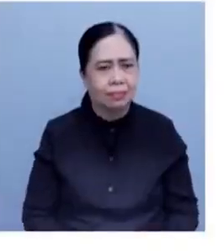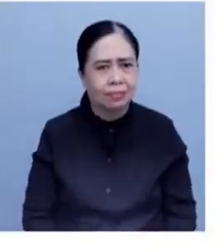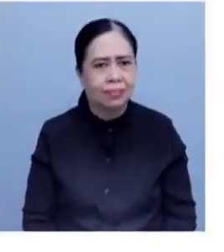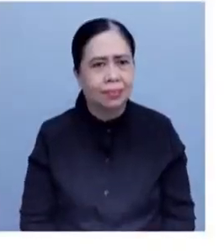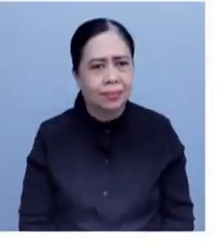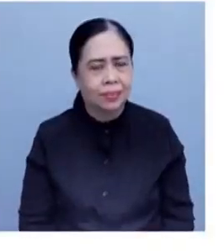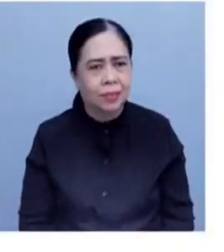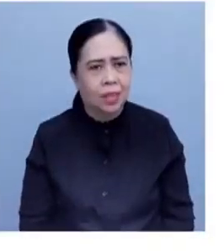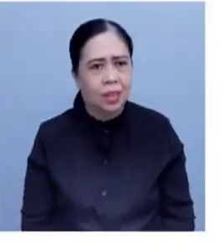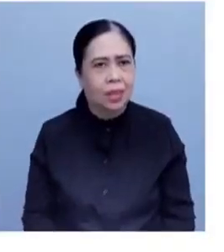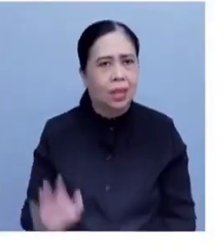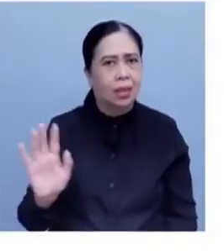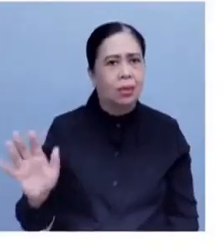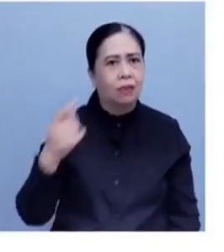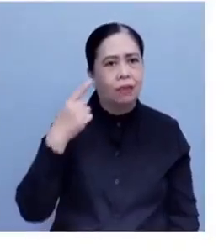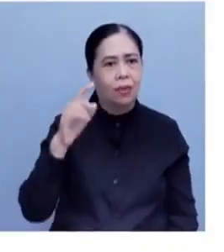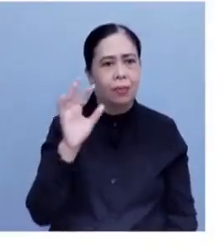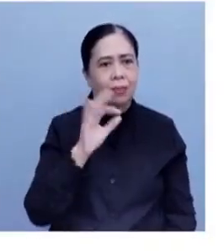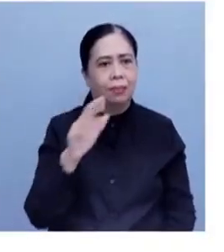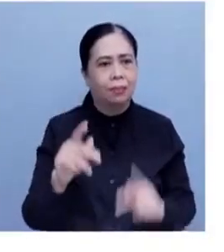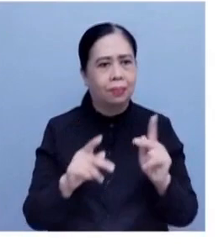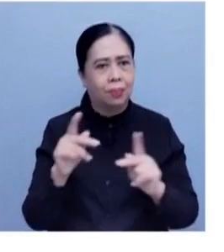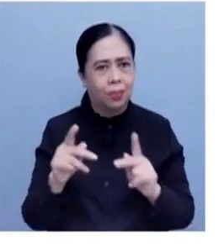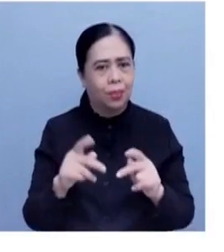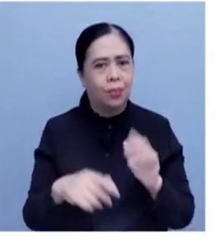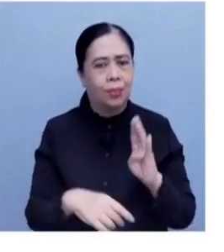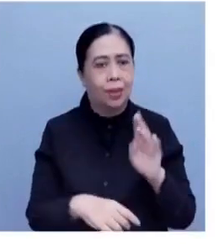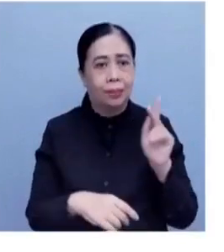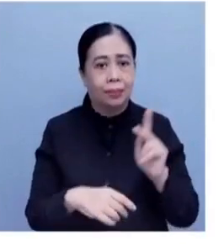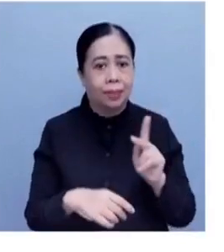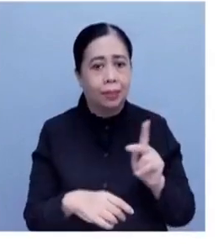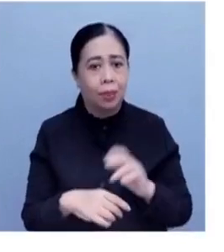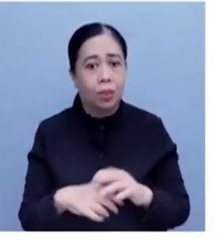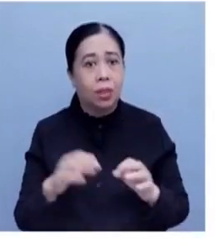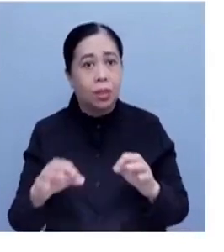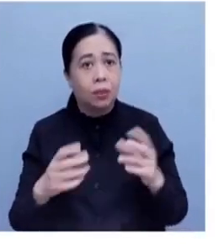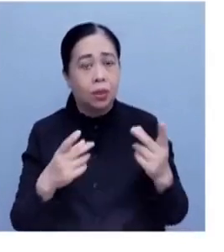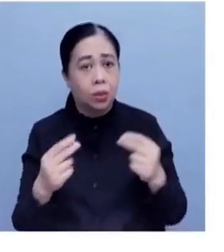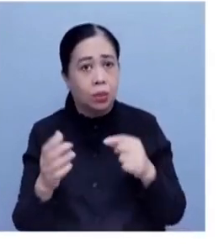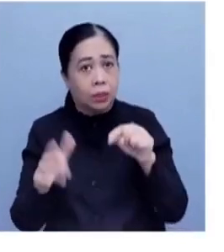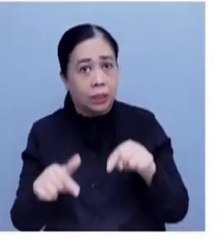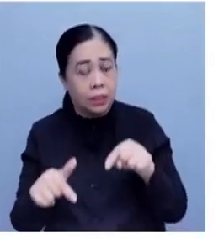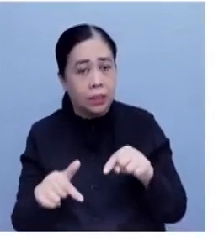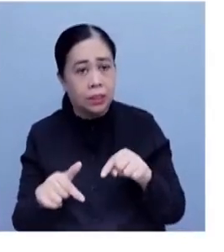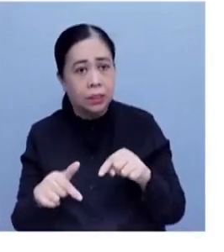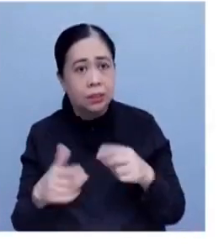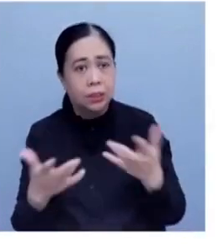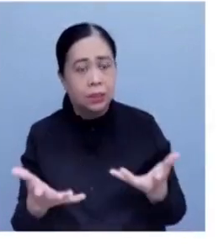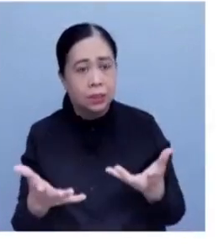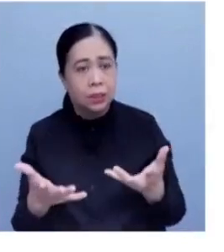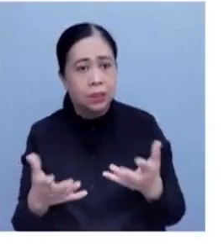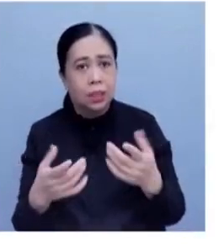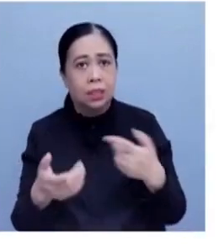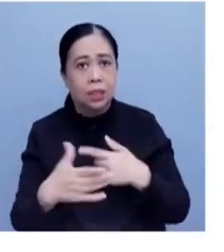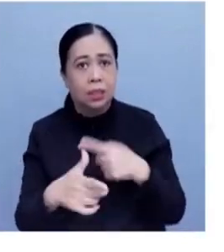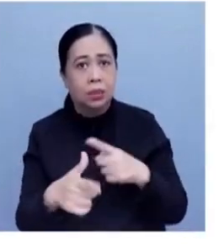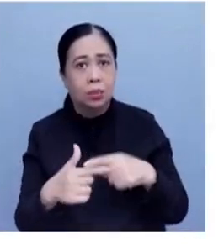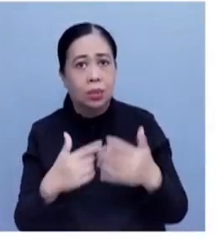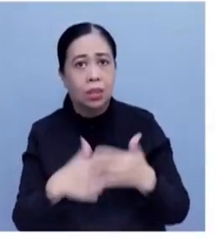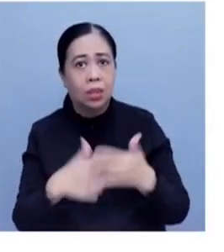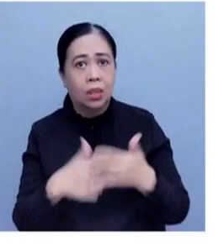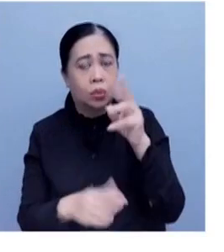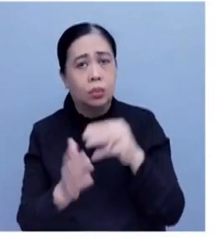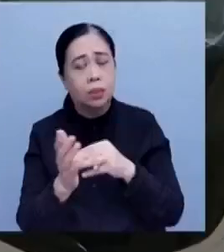Government is for the people, by the people and of the people. If we are going to do this, scrap this, then what happens to the 2